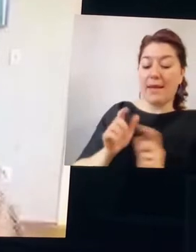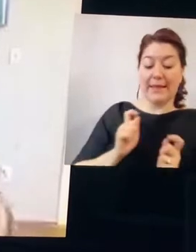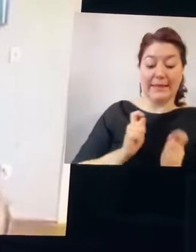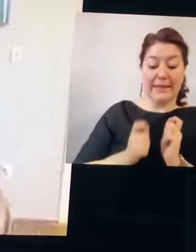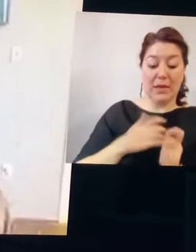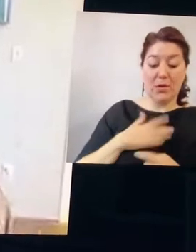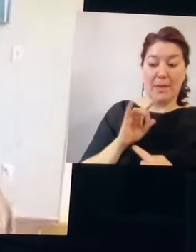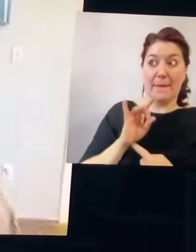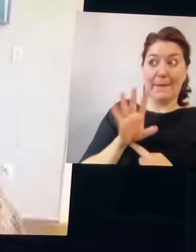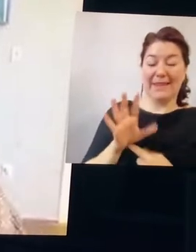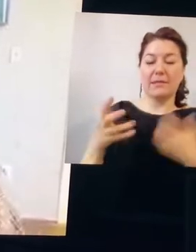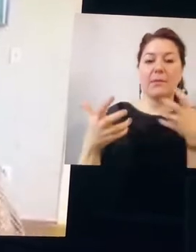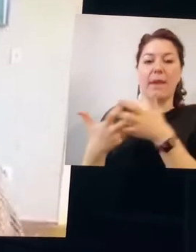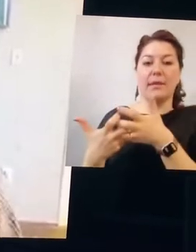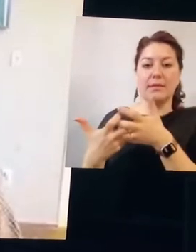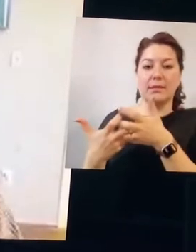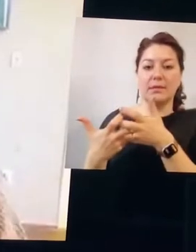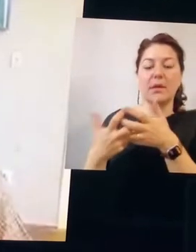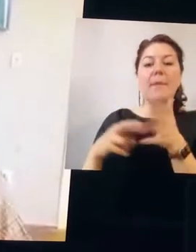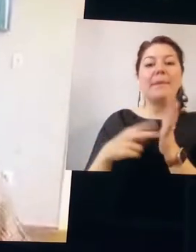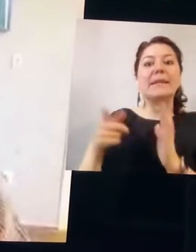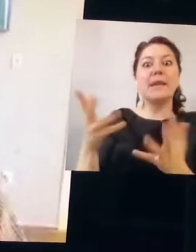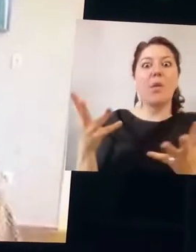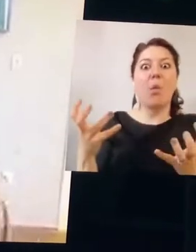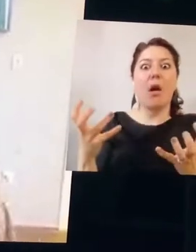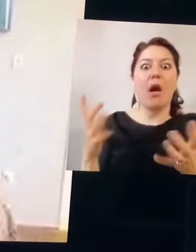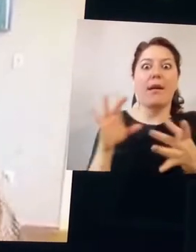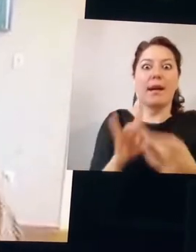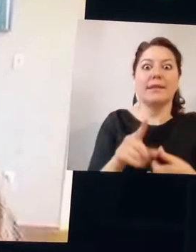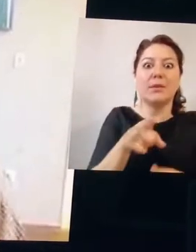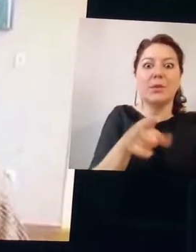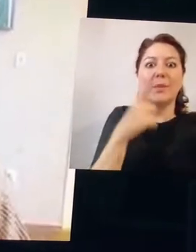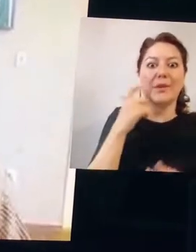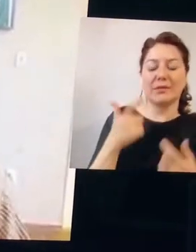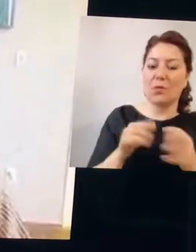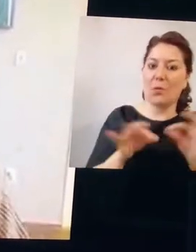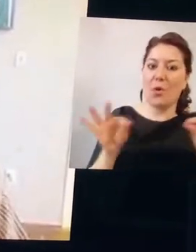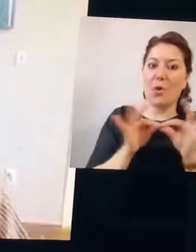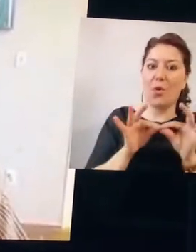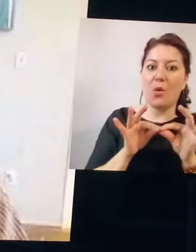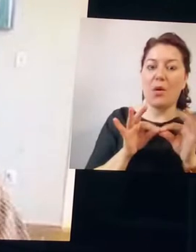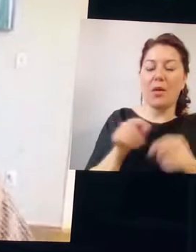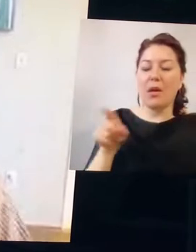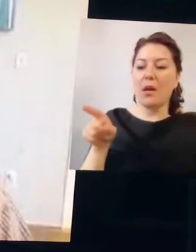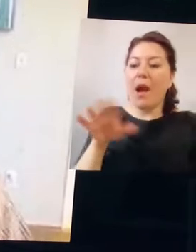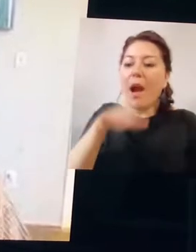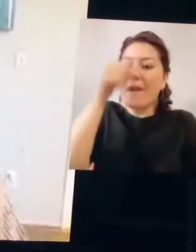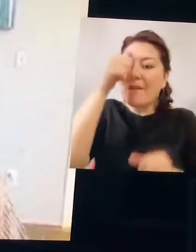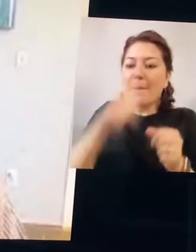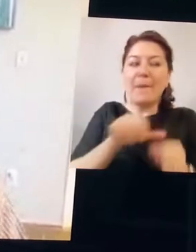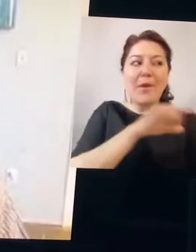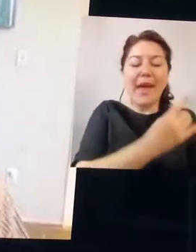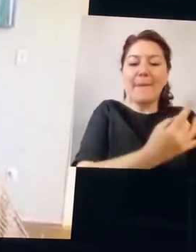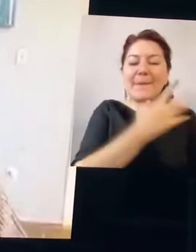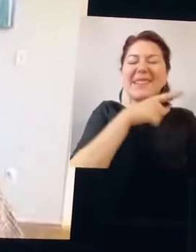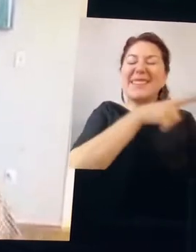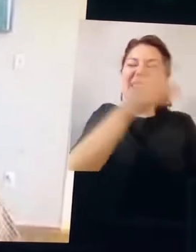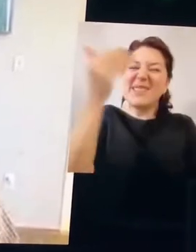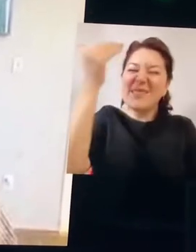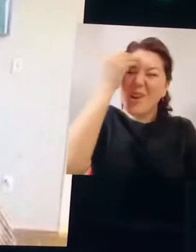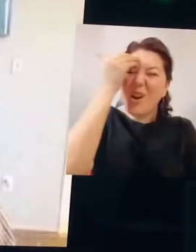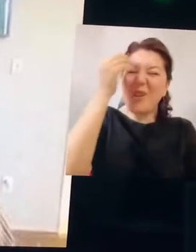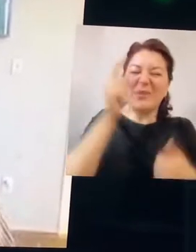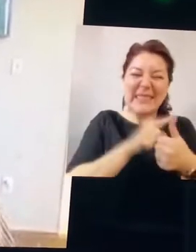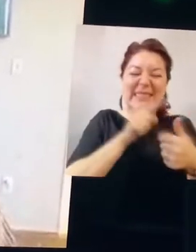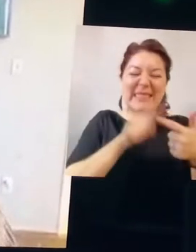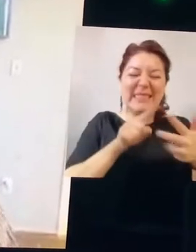resource for them. If they're looking for something, they'll know to call you, because you're the person that knows about that. That was one